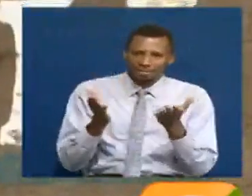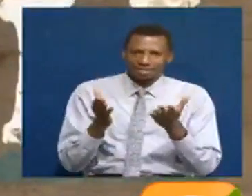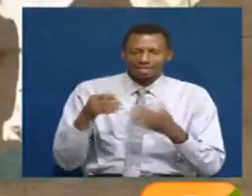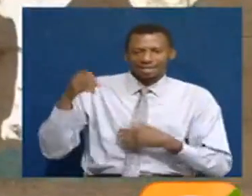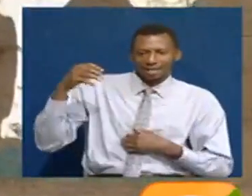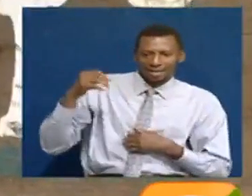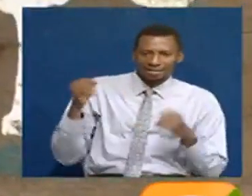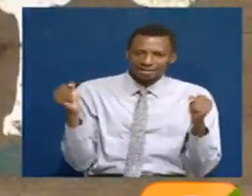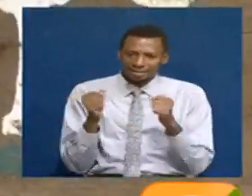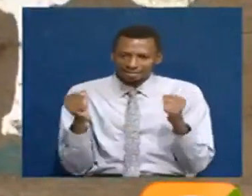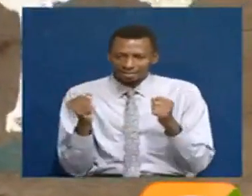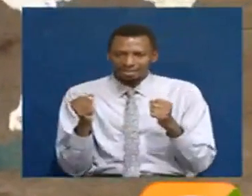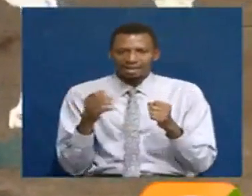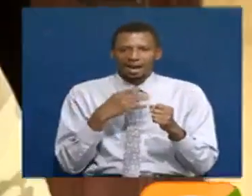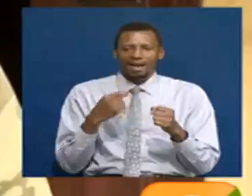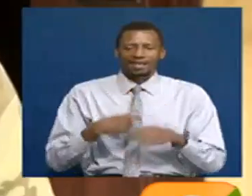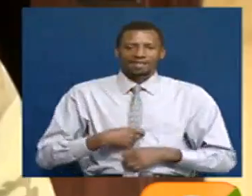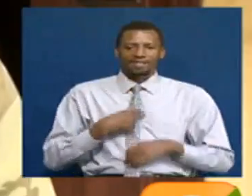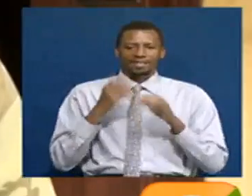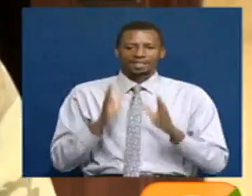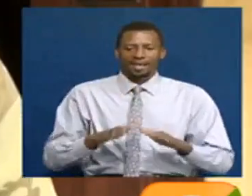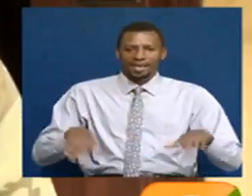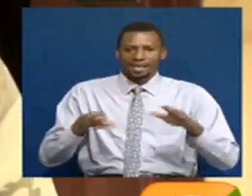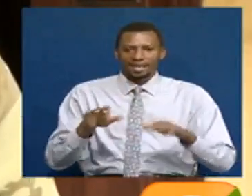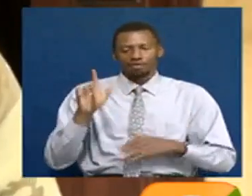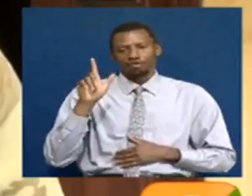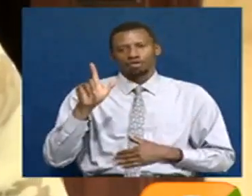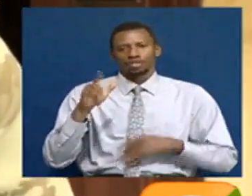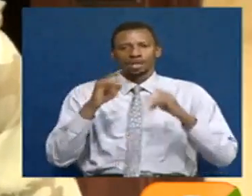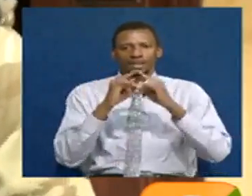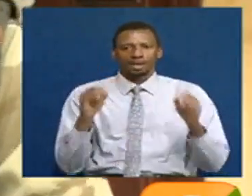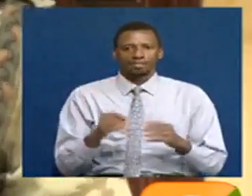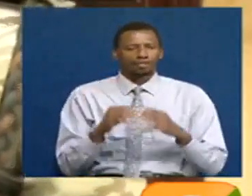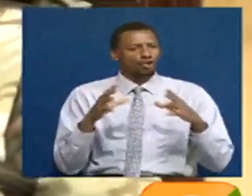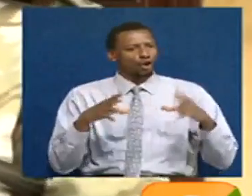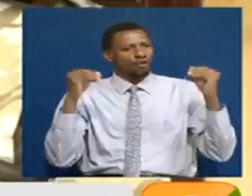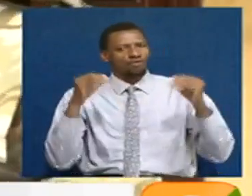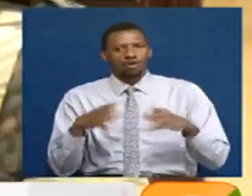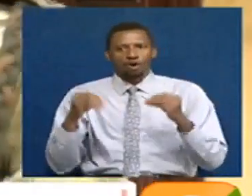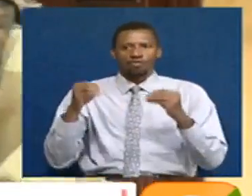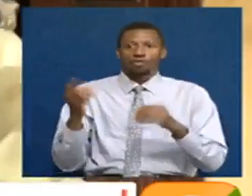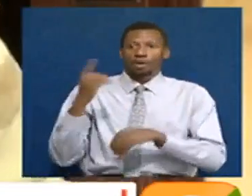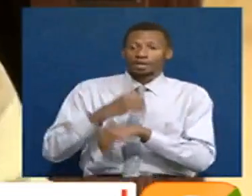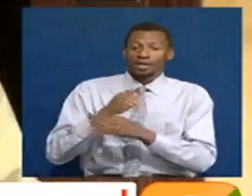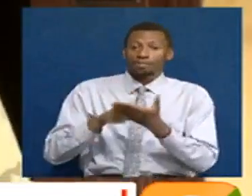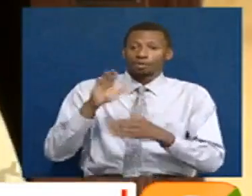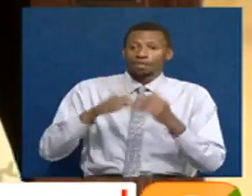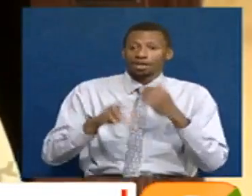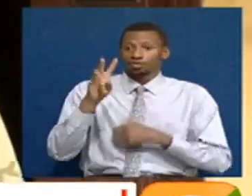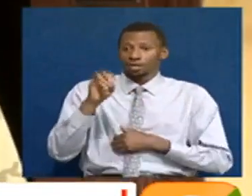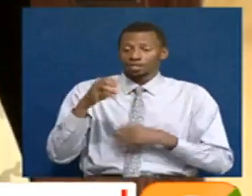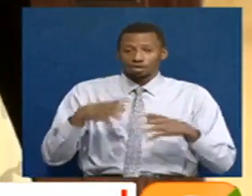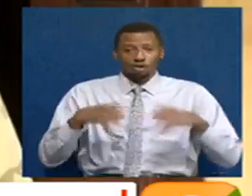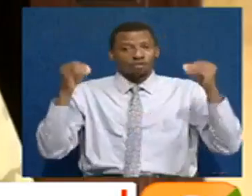services at lodges and camps. There were many blackouts. You start, in fact, in a day, more than 20 blackouts. Every